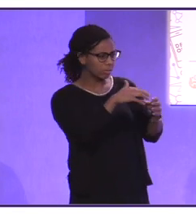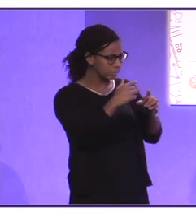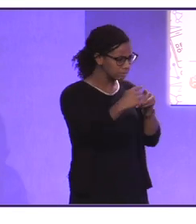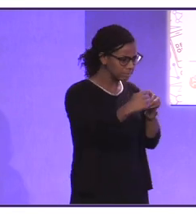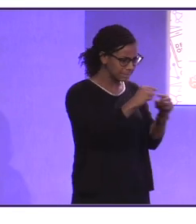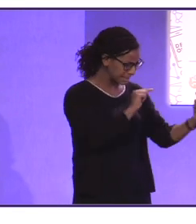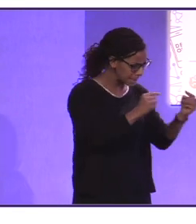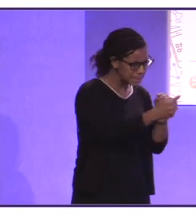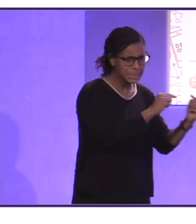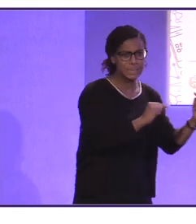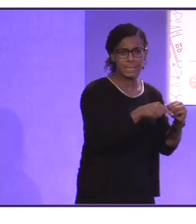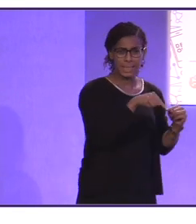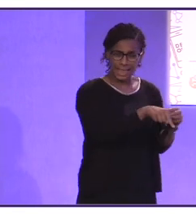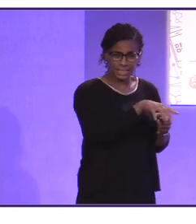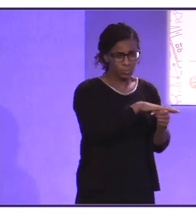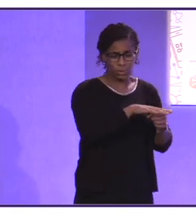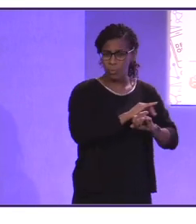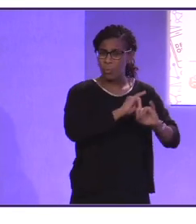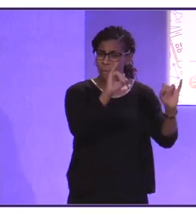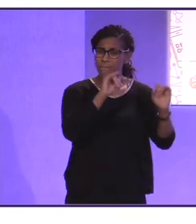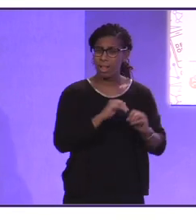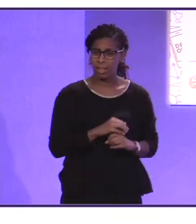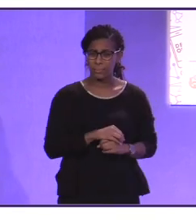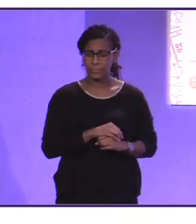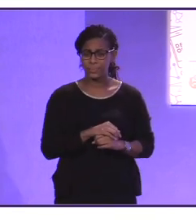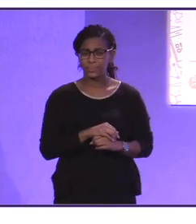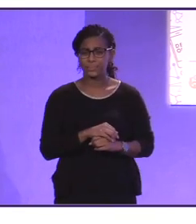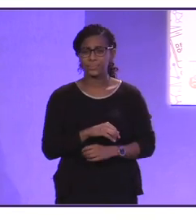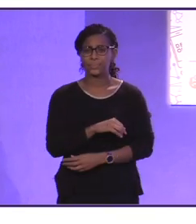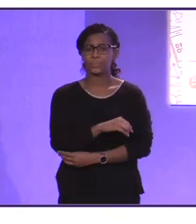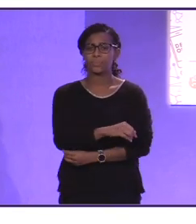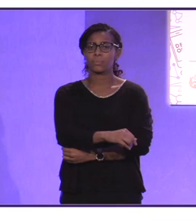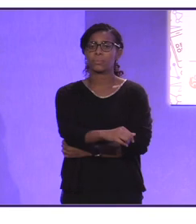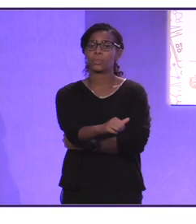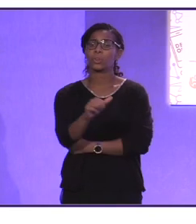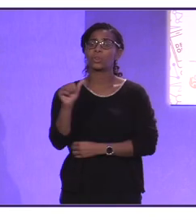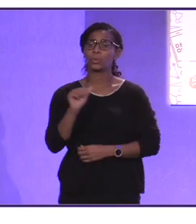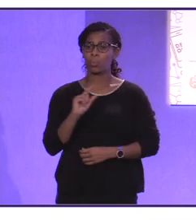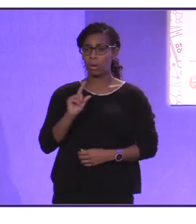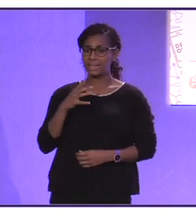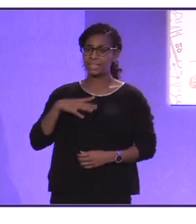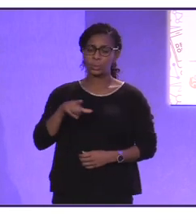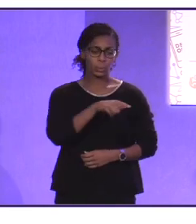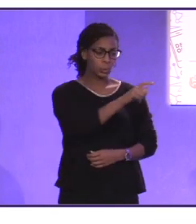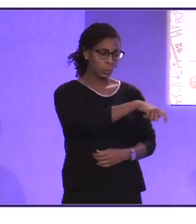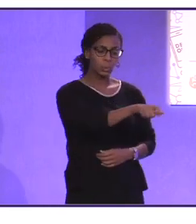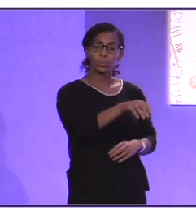awful. Train people. I have a reference in my notes. I only have my notes here.